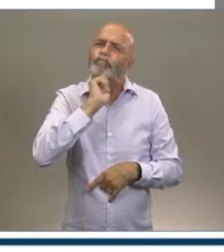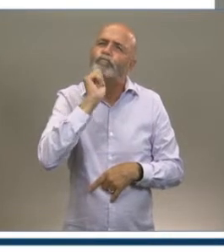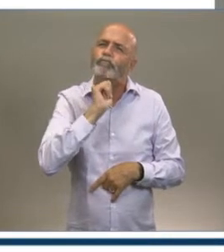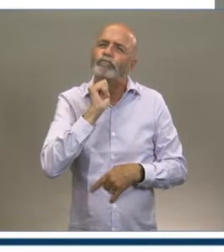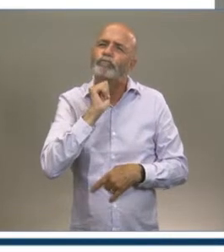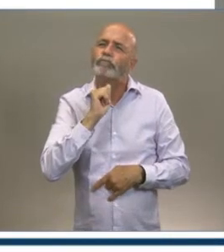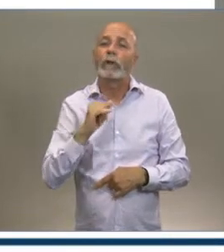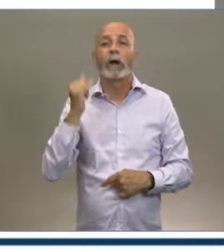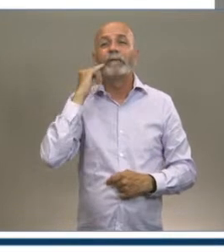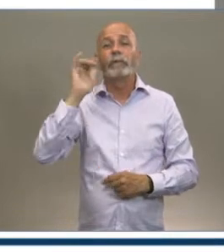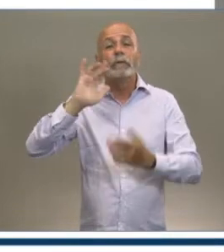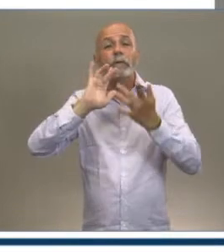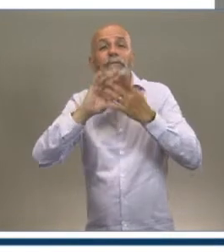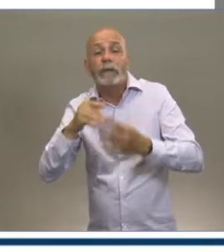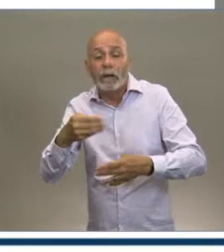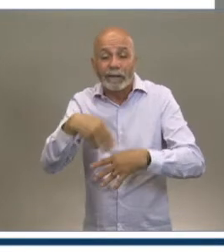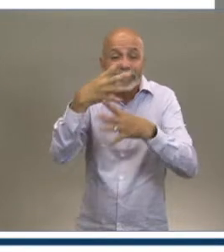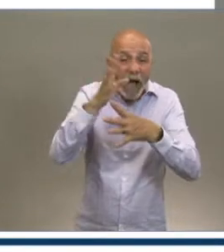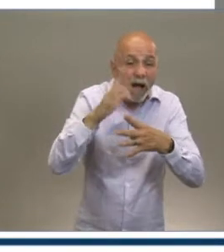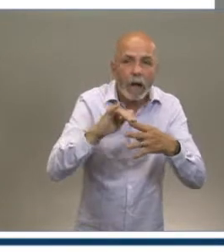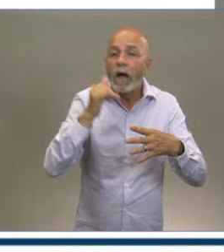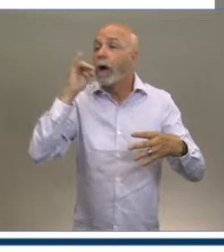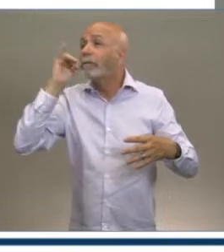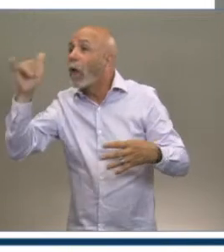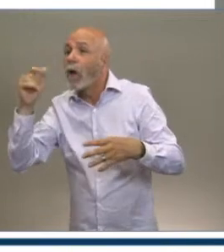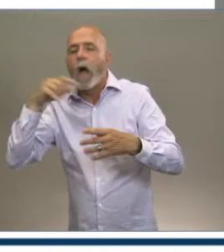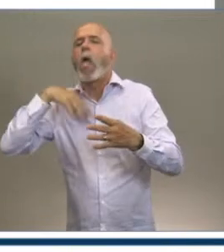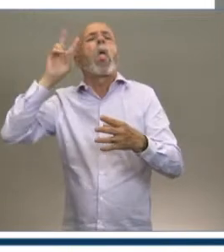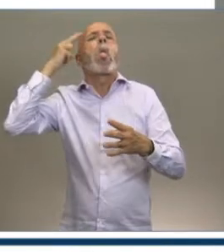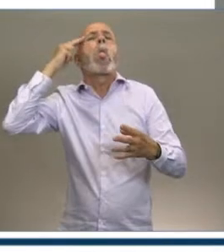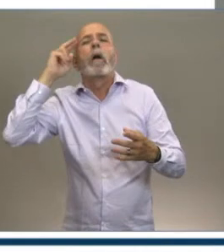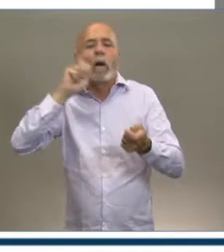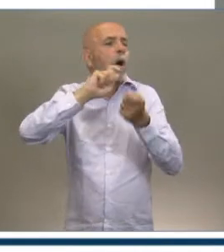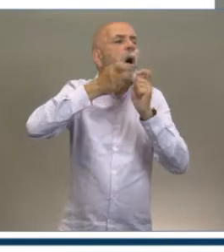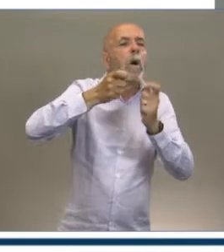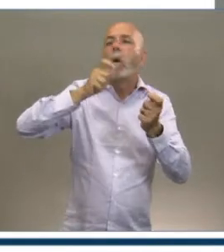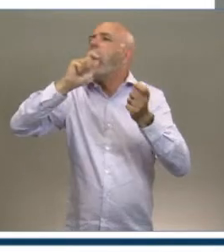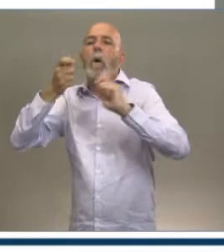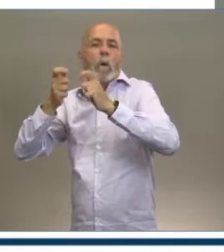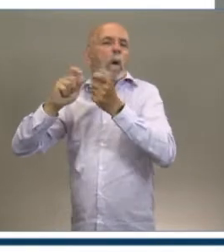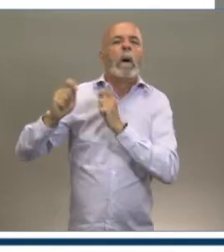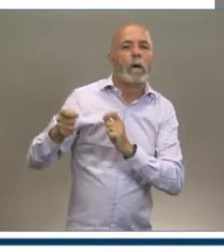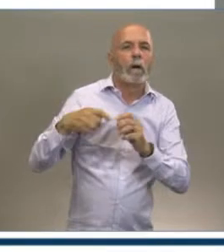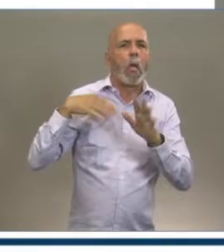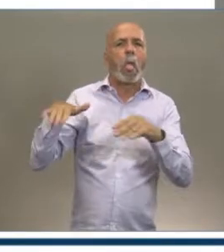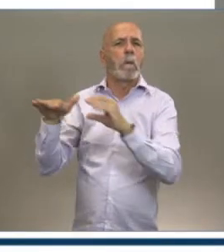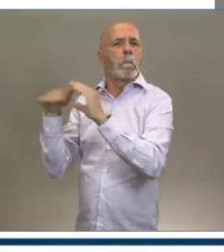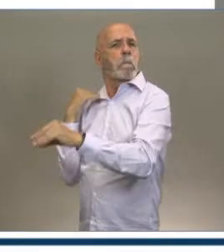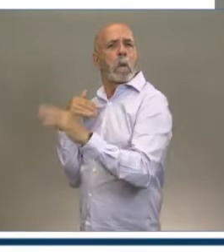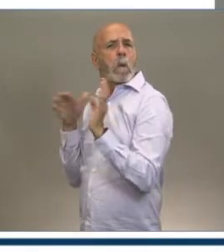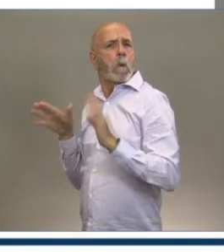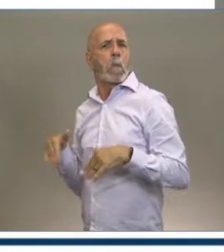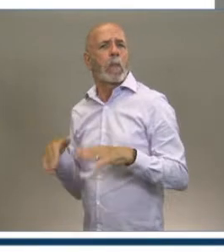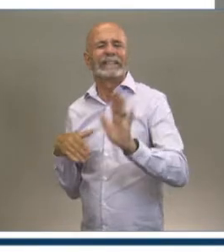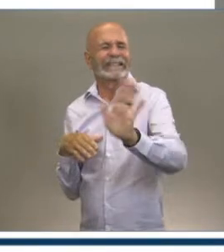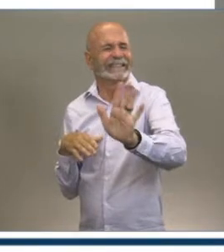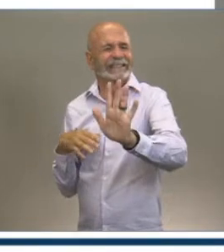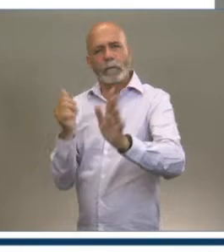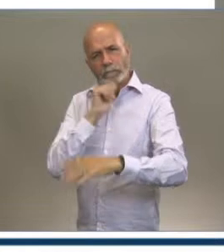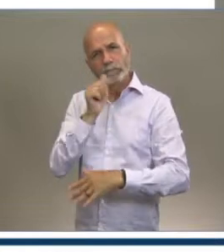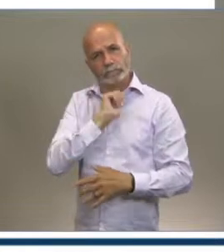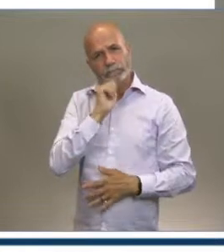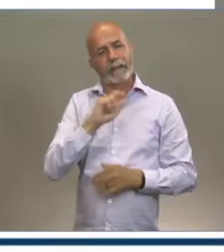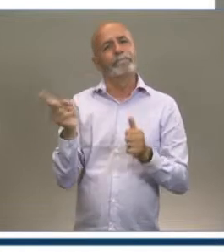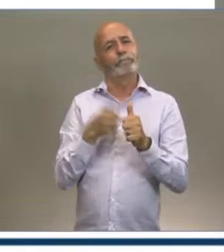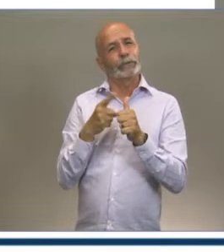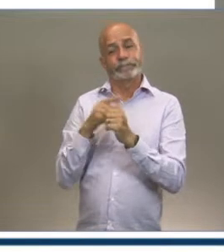or call to switch your appointment unless you have received your email invitation. This slows the system down for those who have been invited